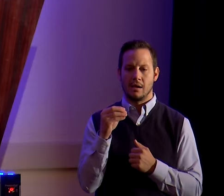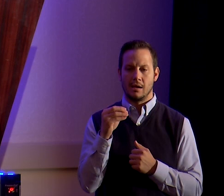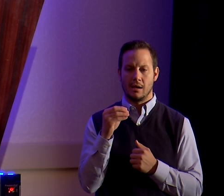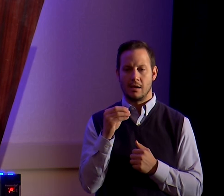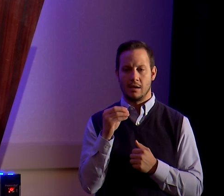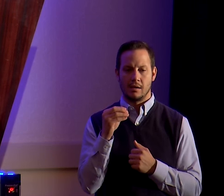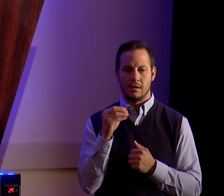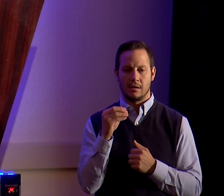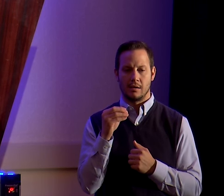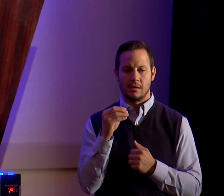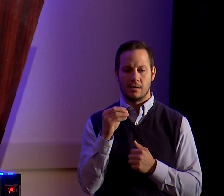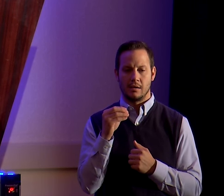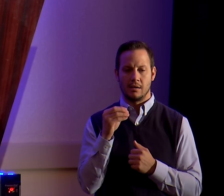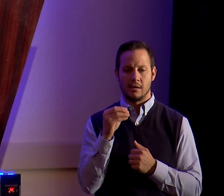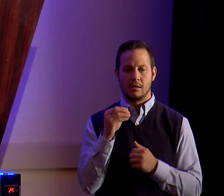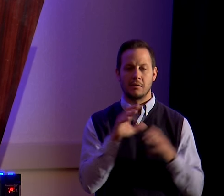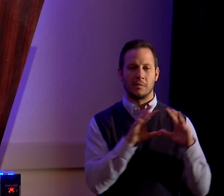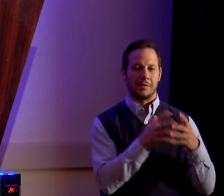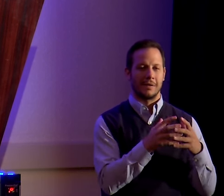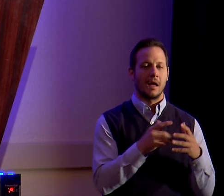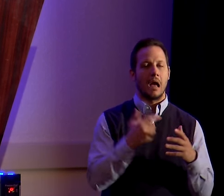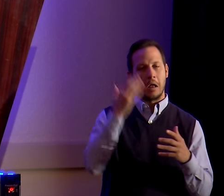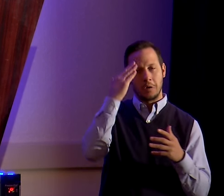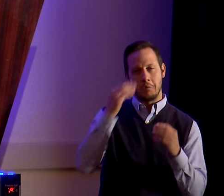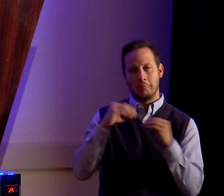subject like survivor.